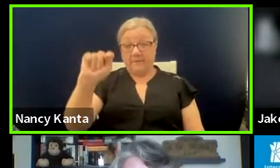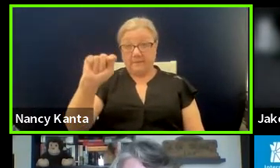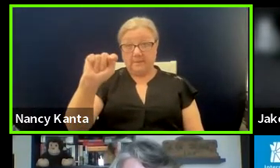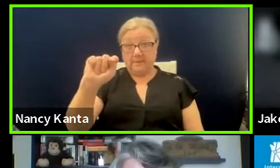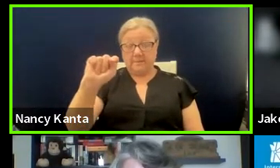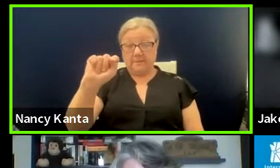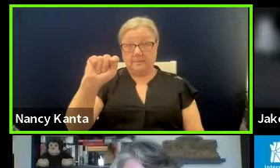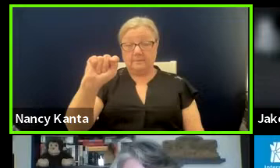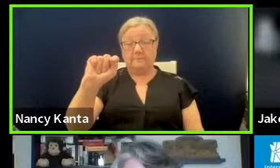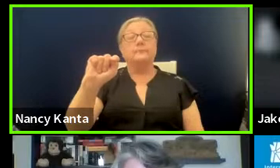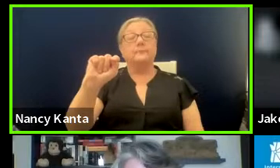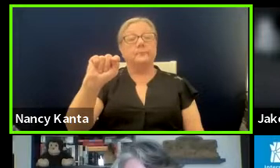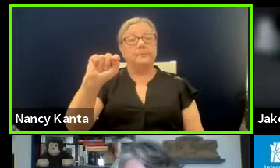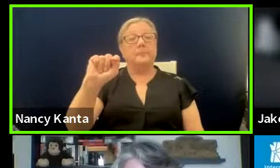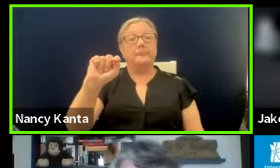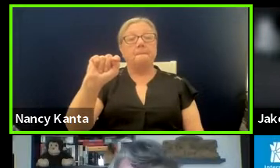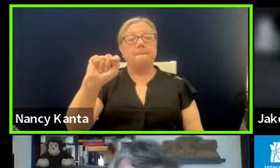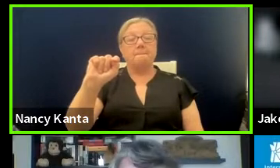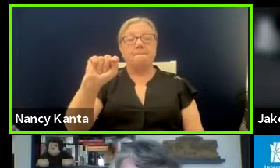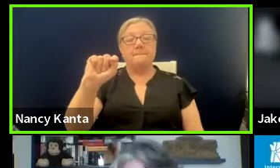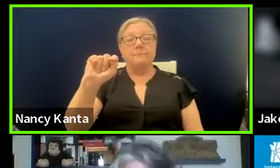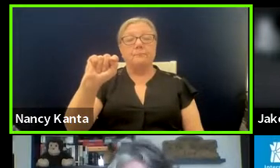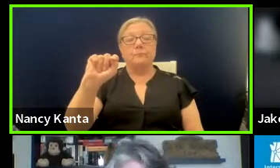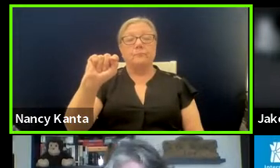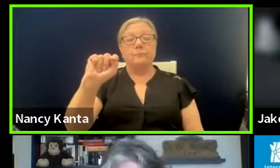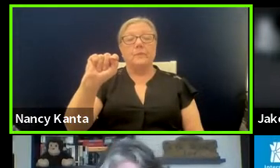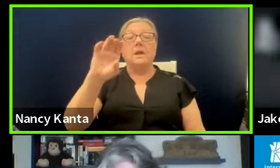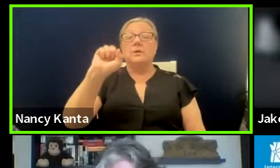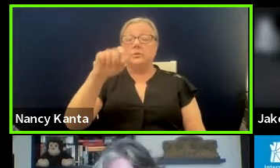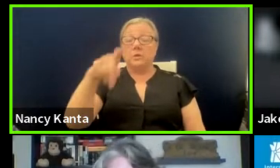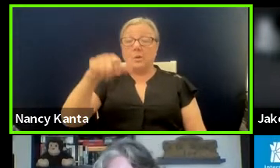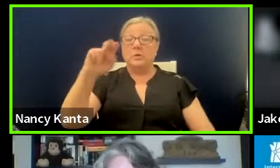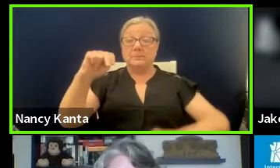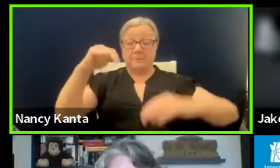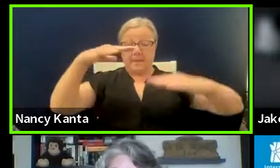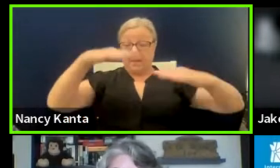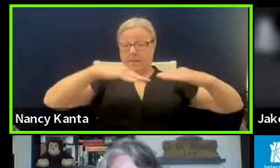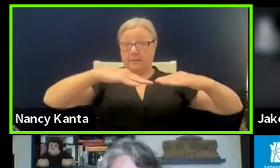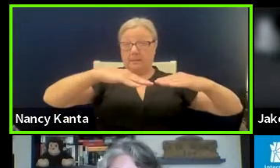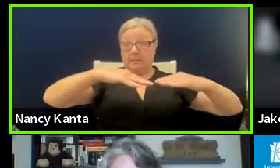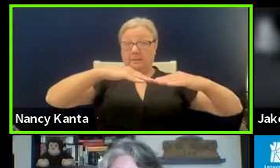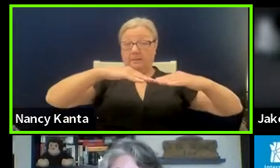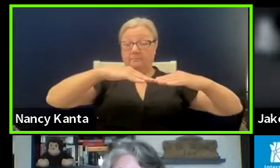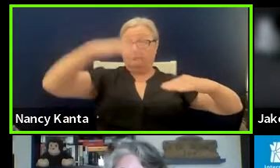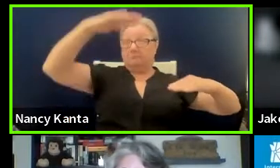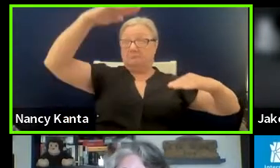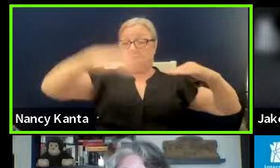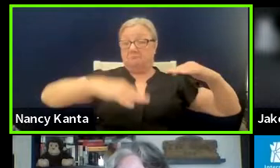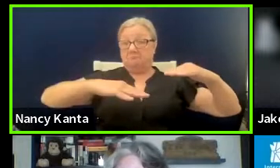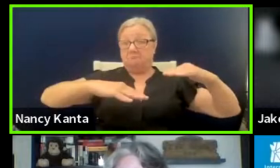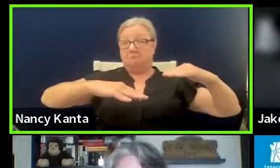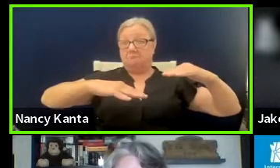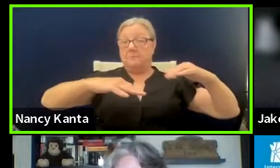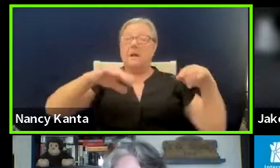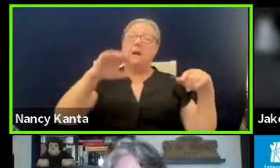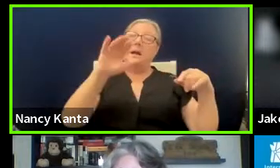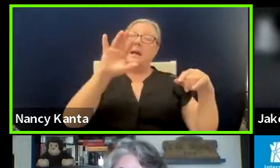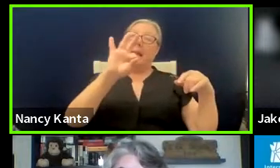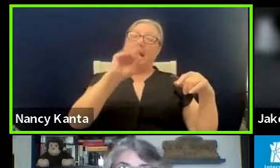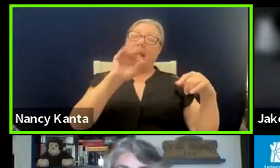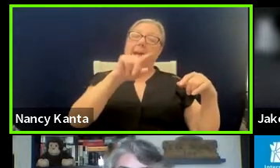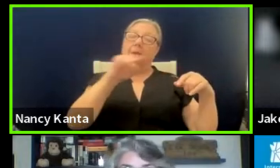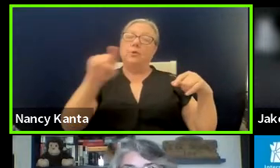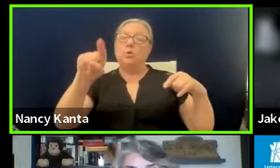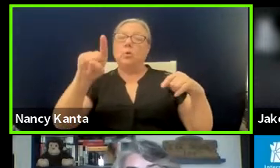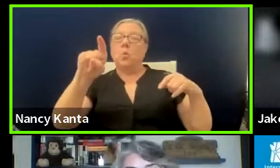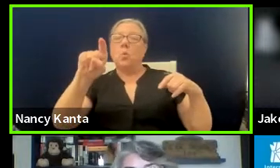That with the movable span, we're looking at somewhere between 90 and 100 feet of clearance.